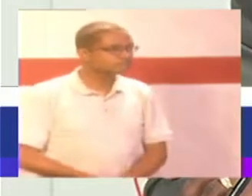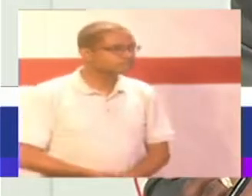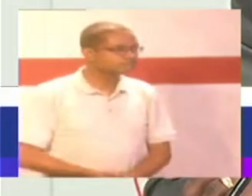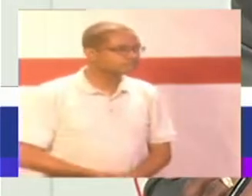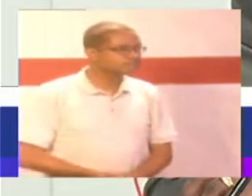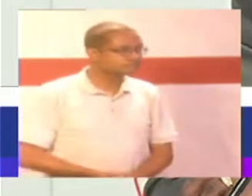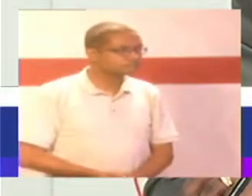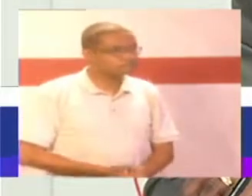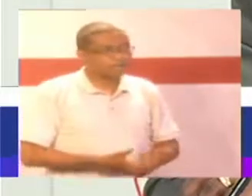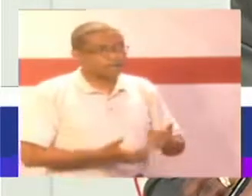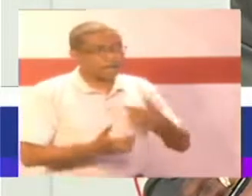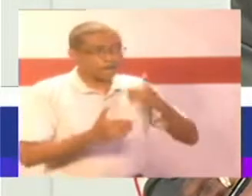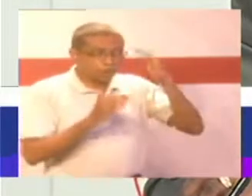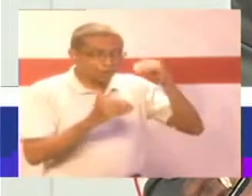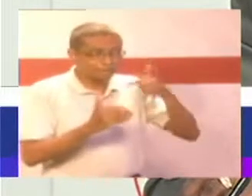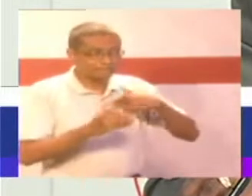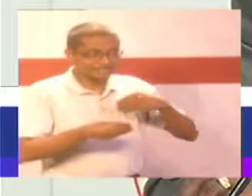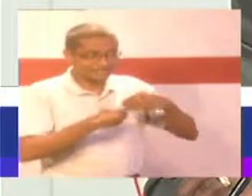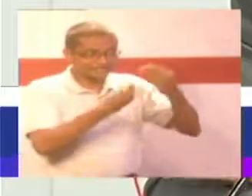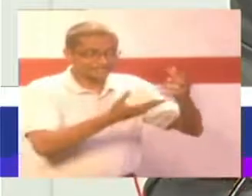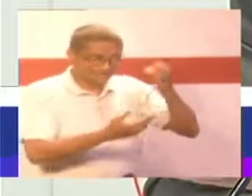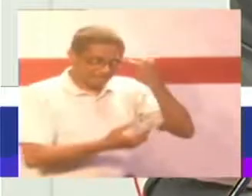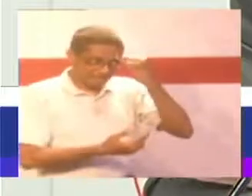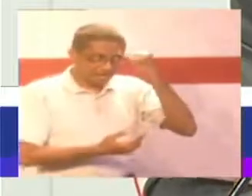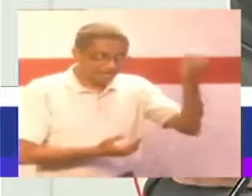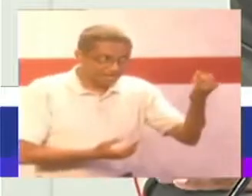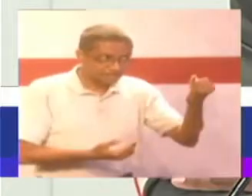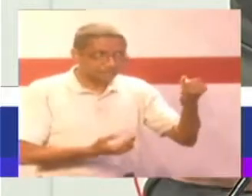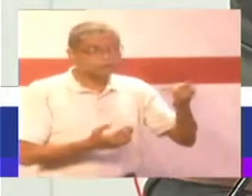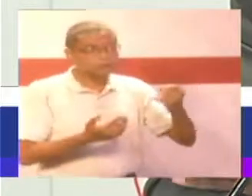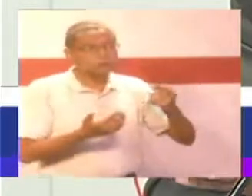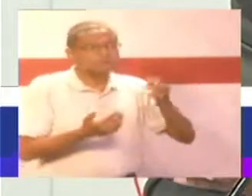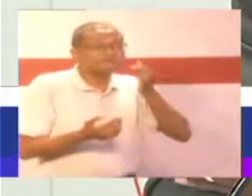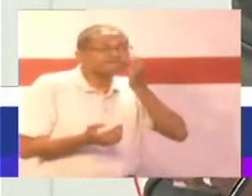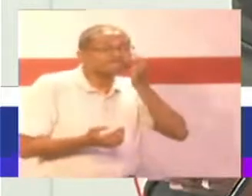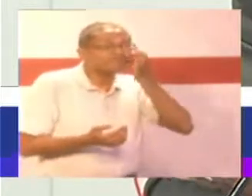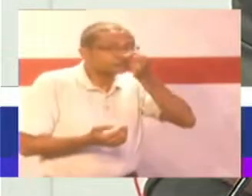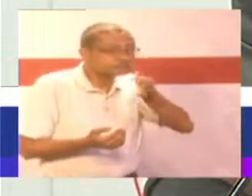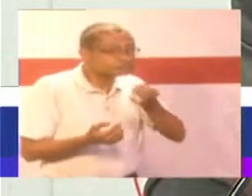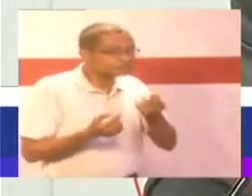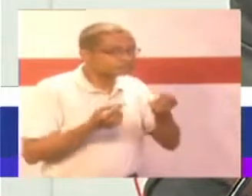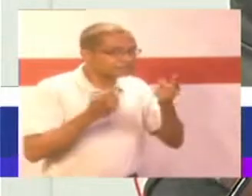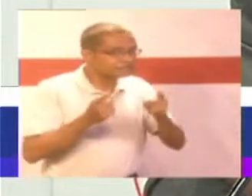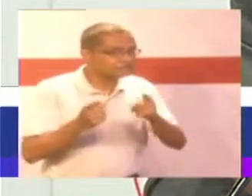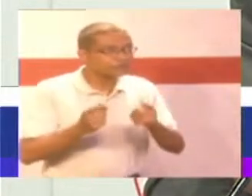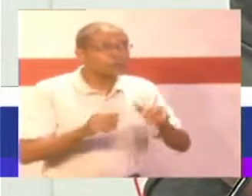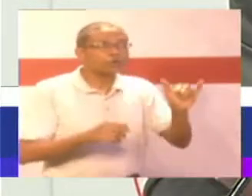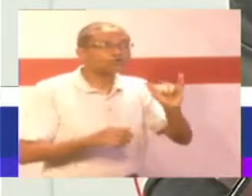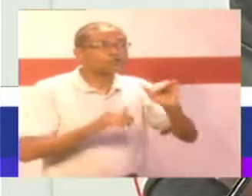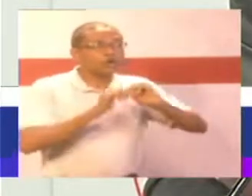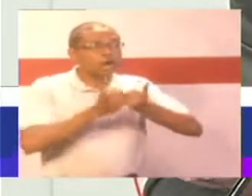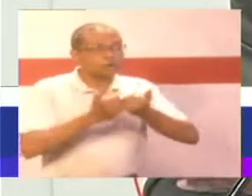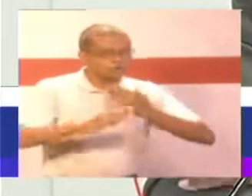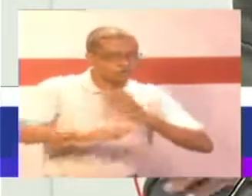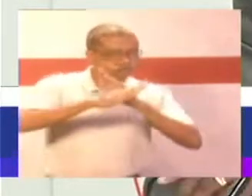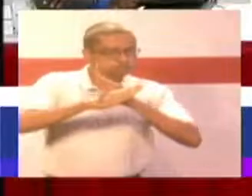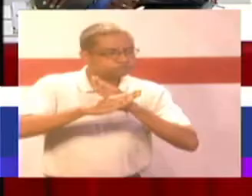that gives you some picture of what could lie ahead and how we can prevent another big